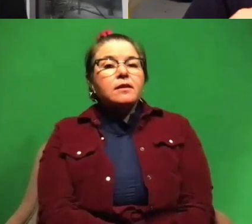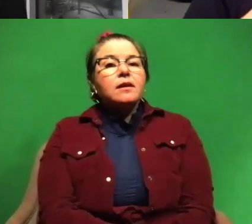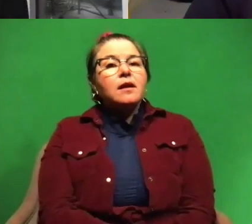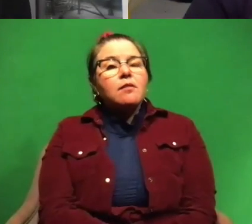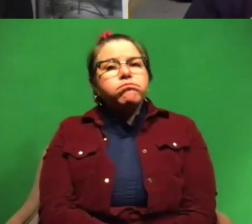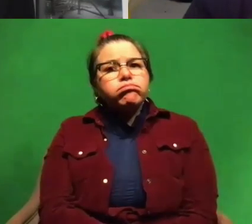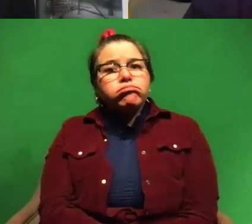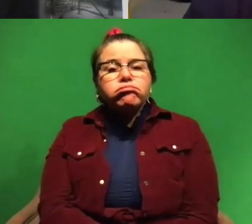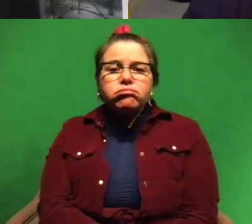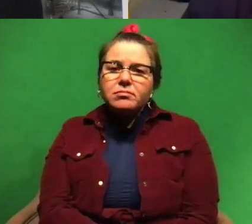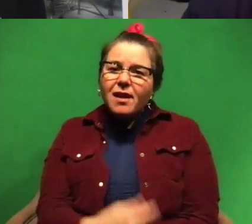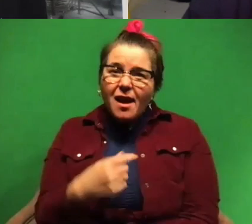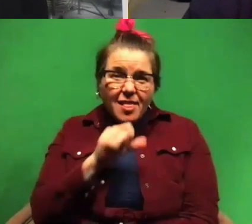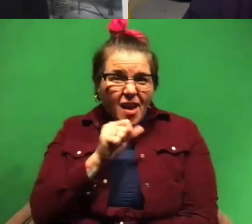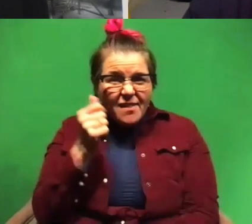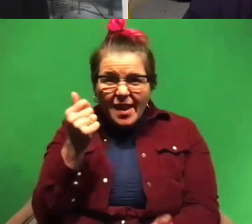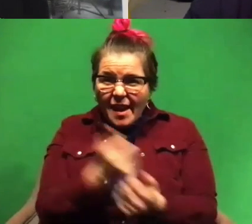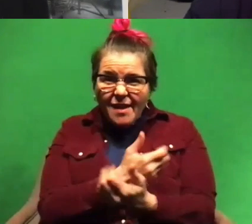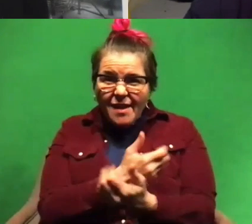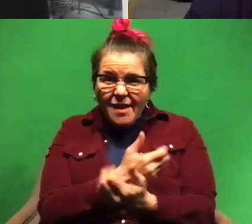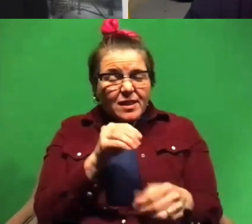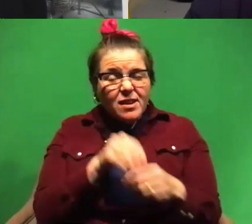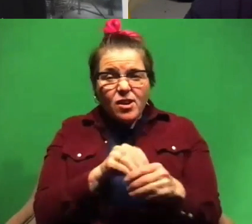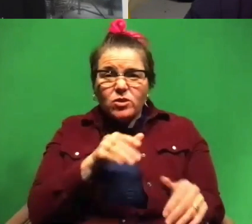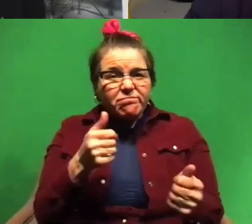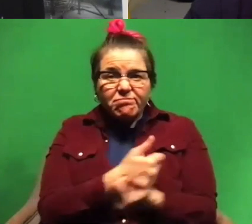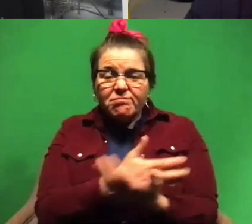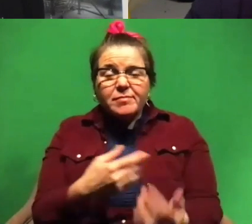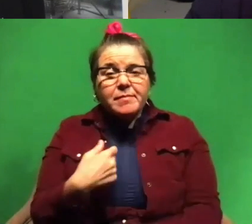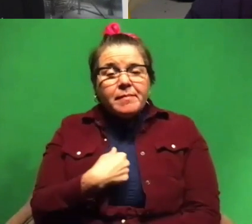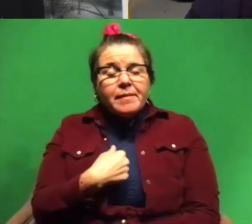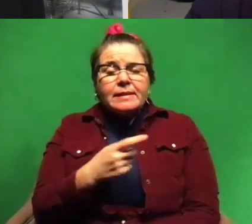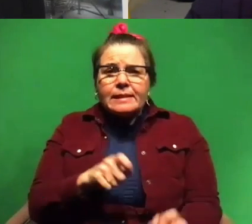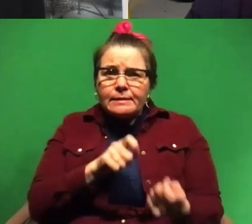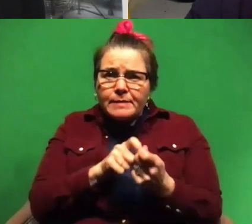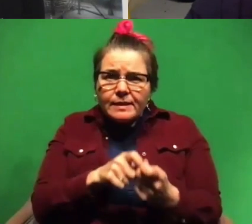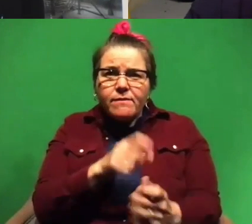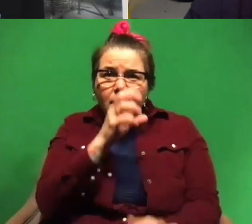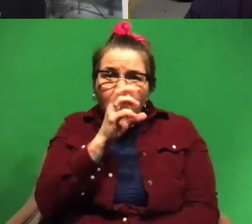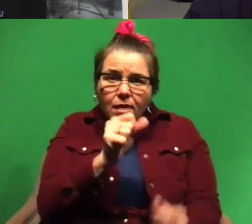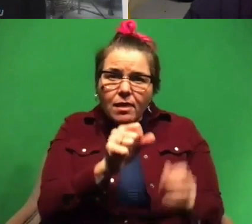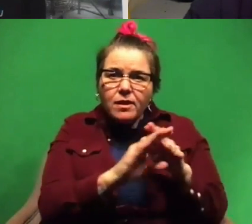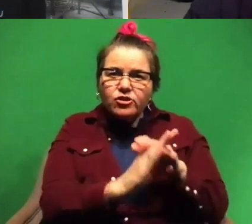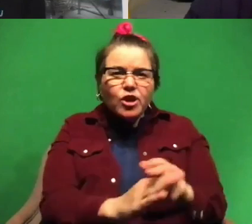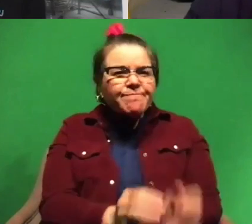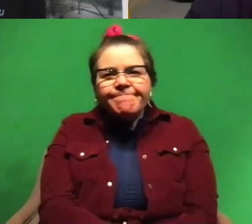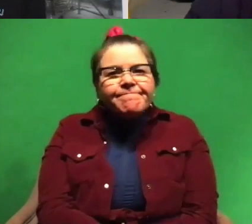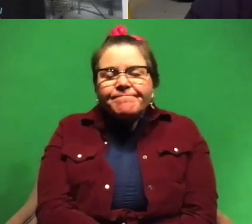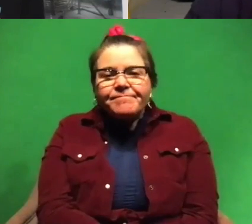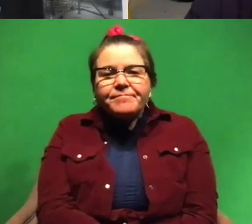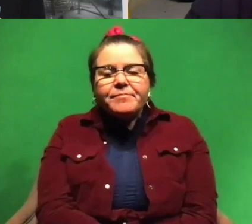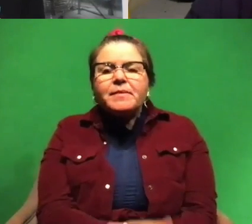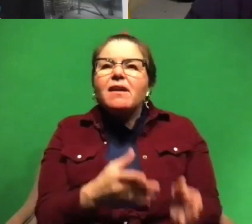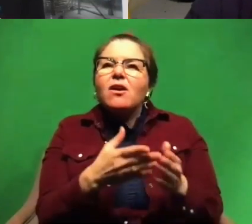I think I loved everything in the ocean. I don't think I had a specific fascination with sharks other than the